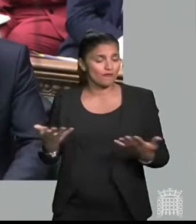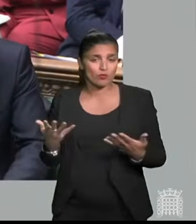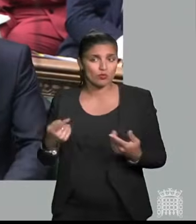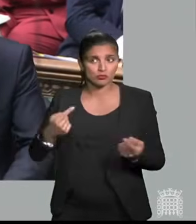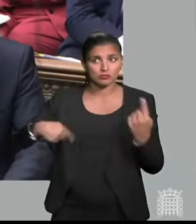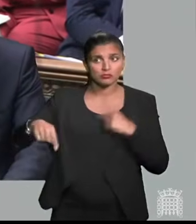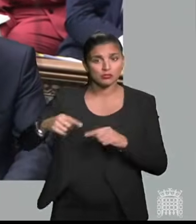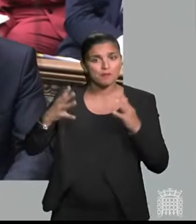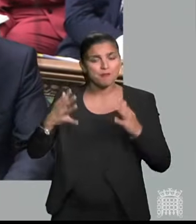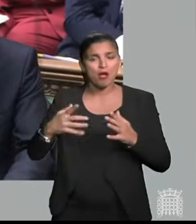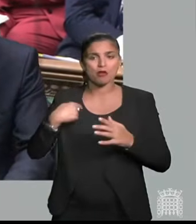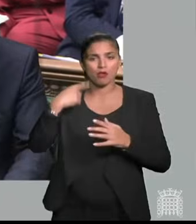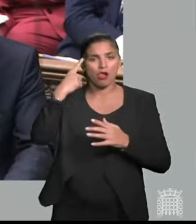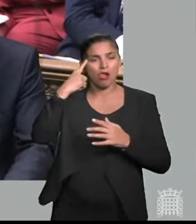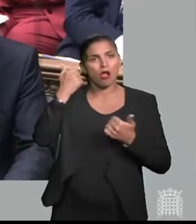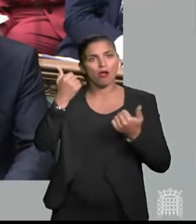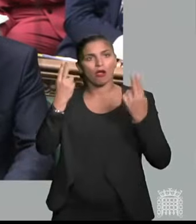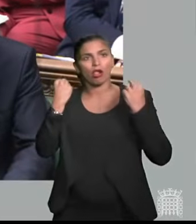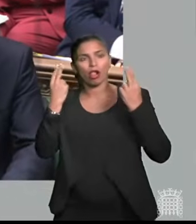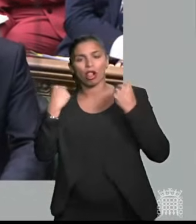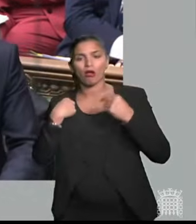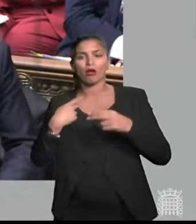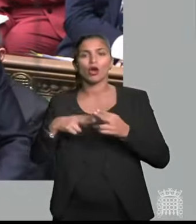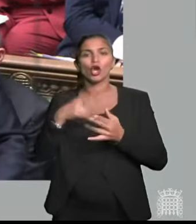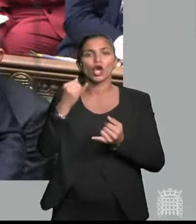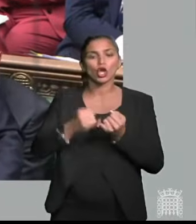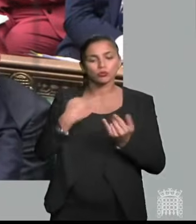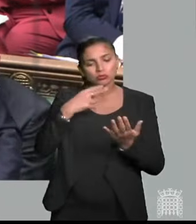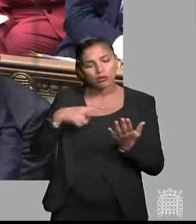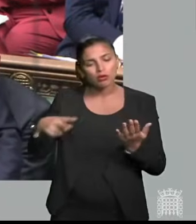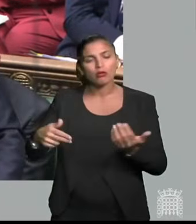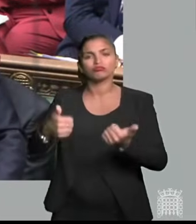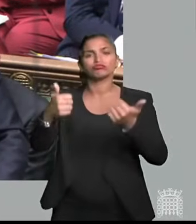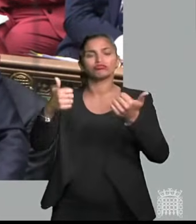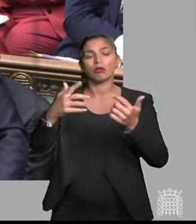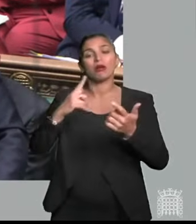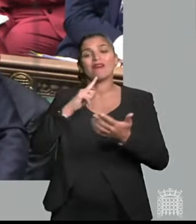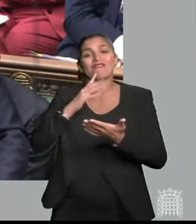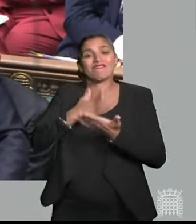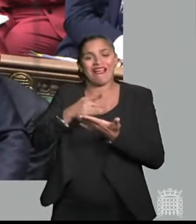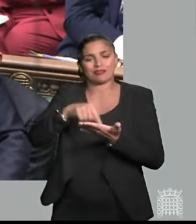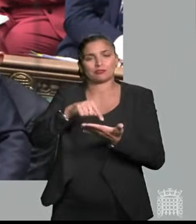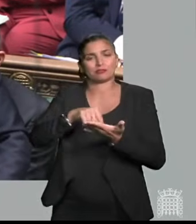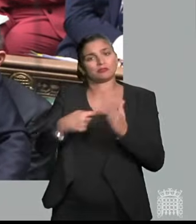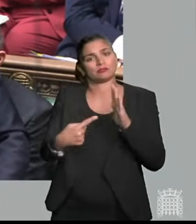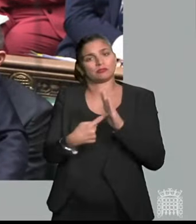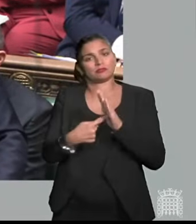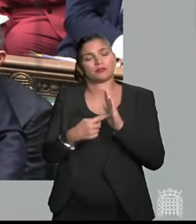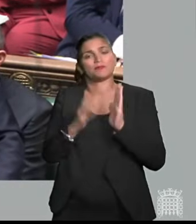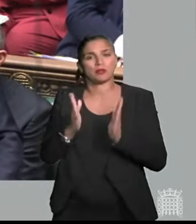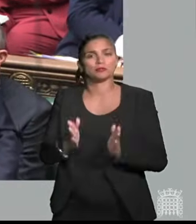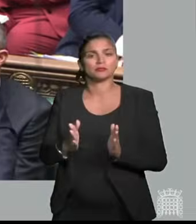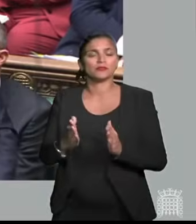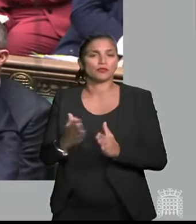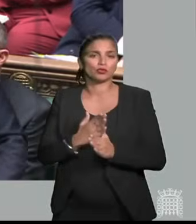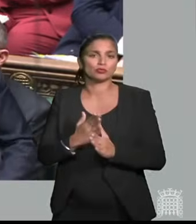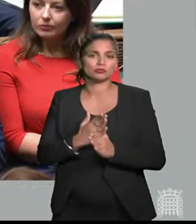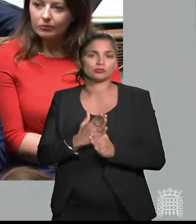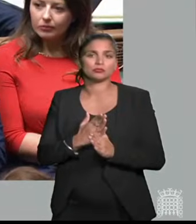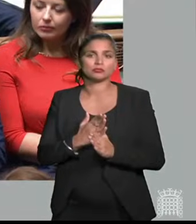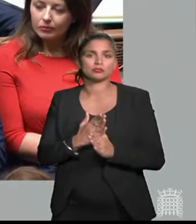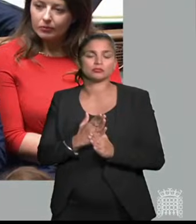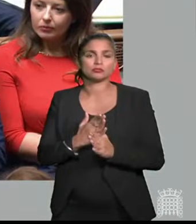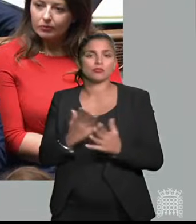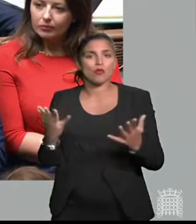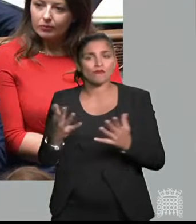not rush to judgment before we have all the facts on the appalling situation that we saw yesterday, particularly given the